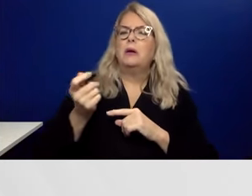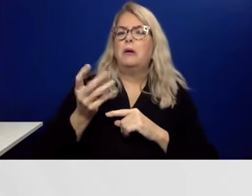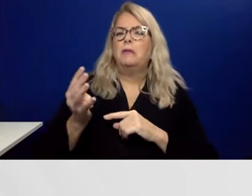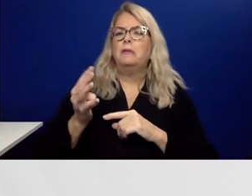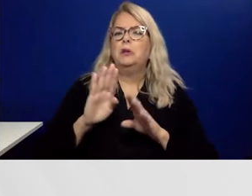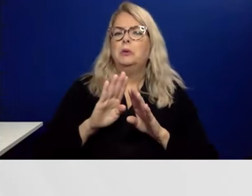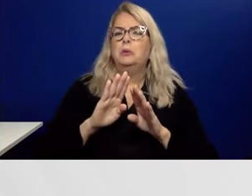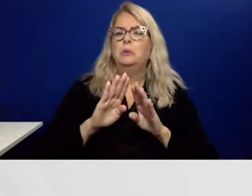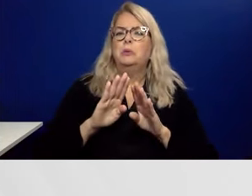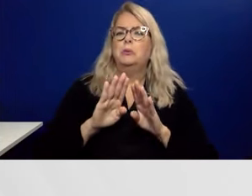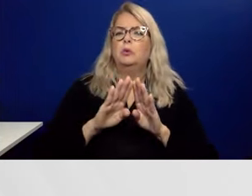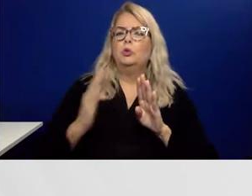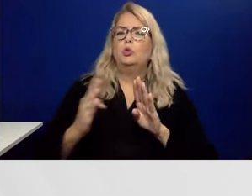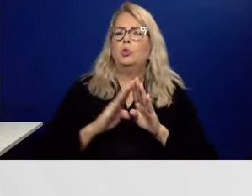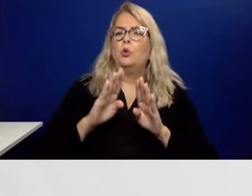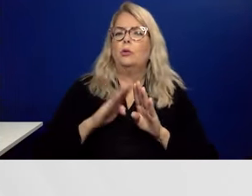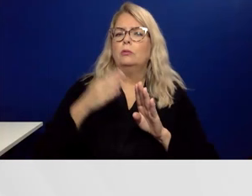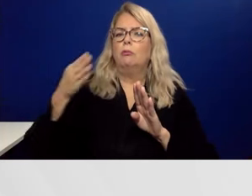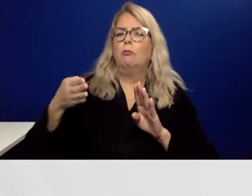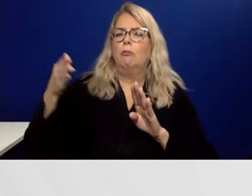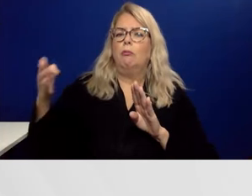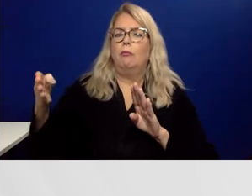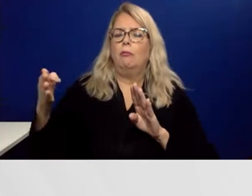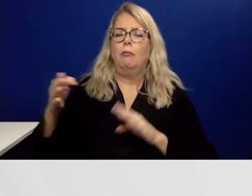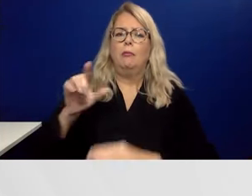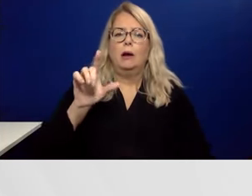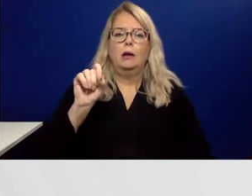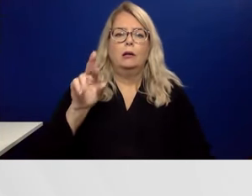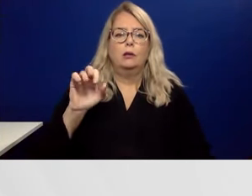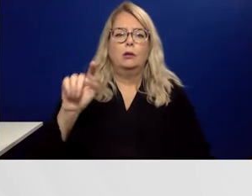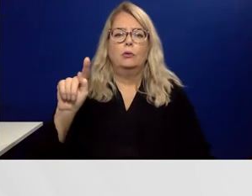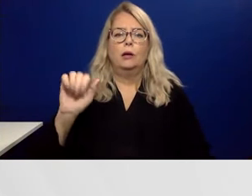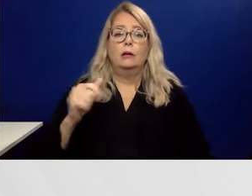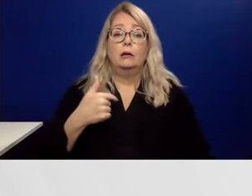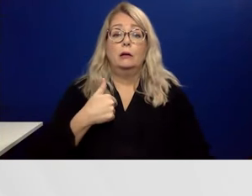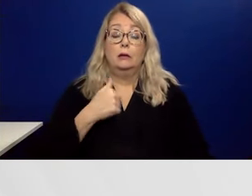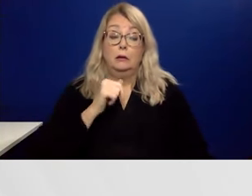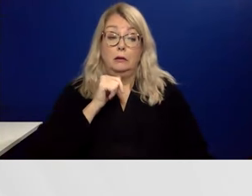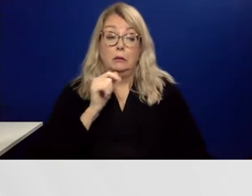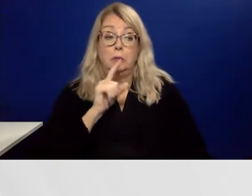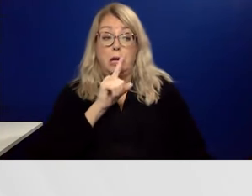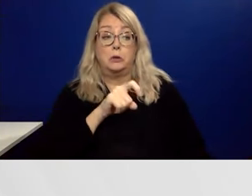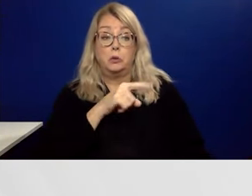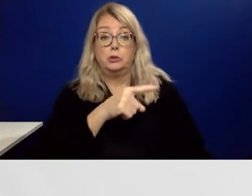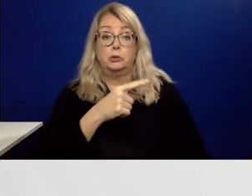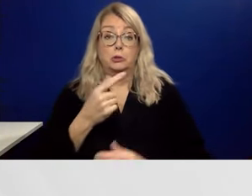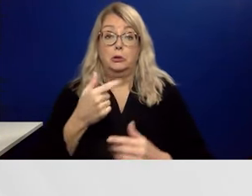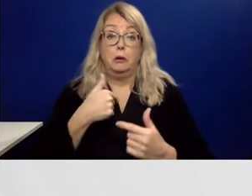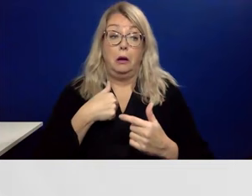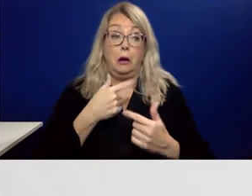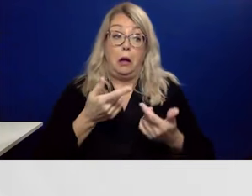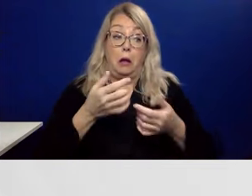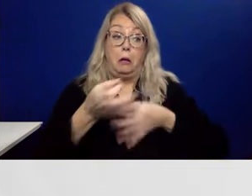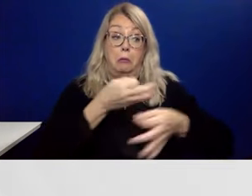a few doors down. And what's her name? Loretta said, I'm not going to question her, but okay, I'll do the dressing change